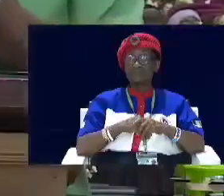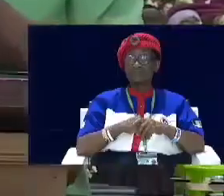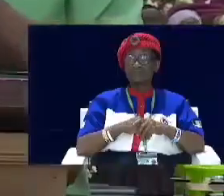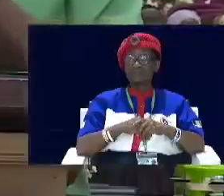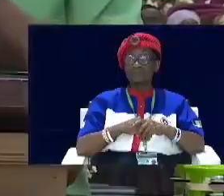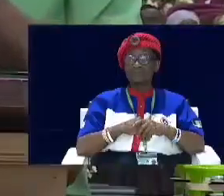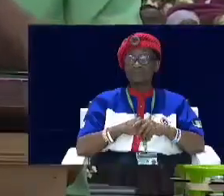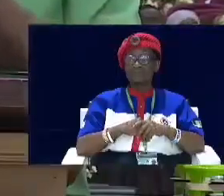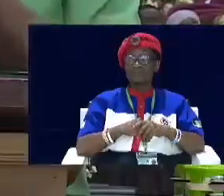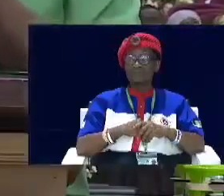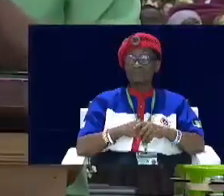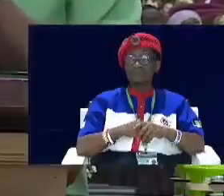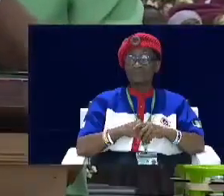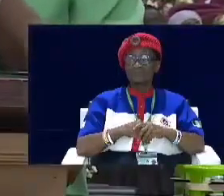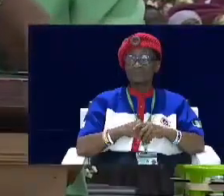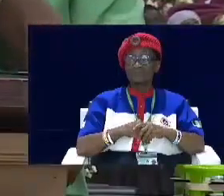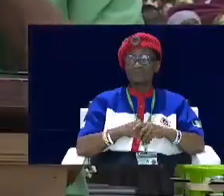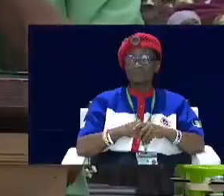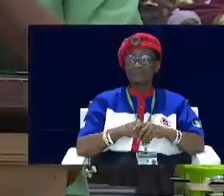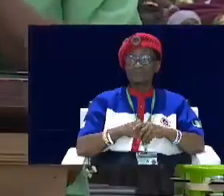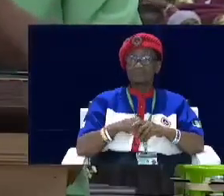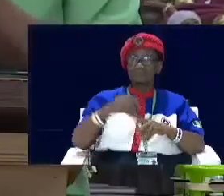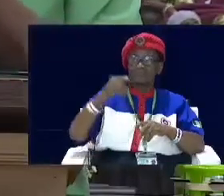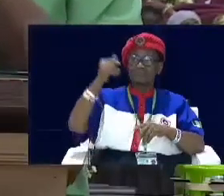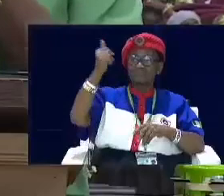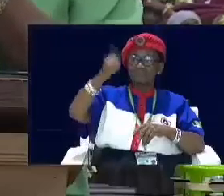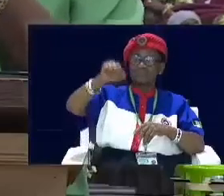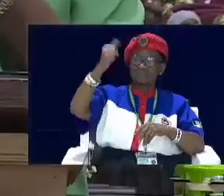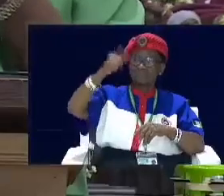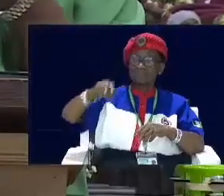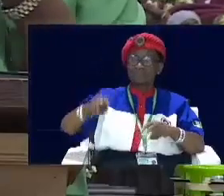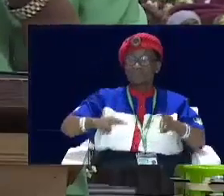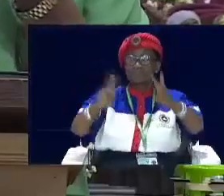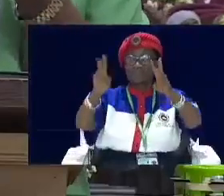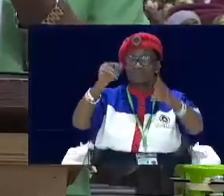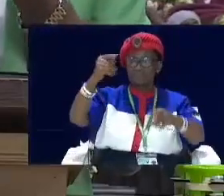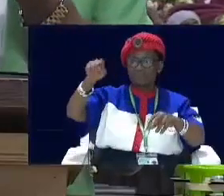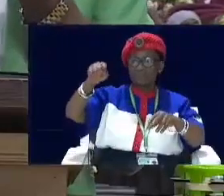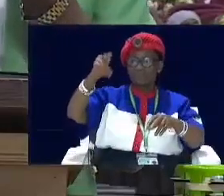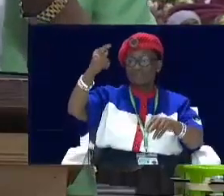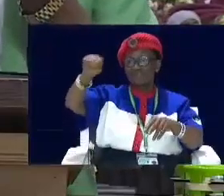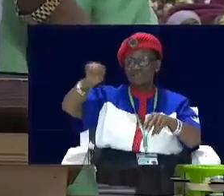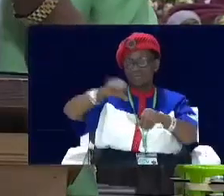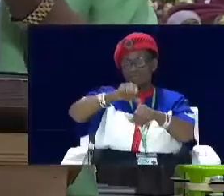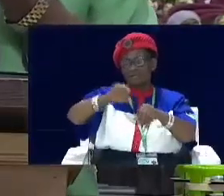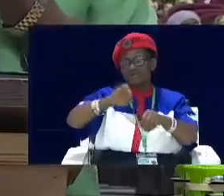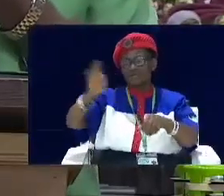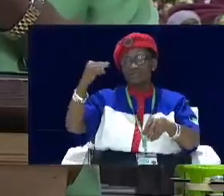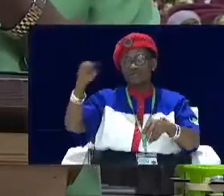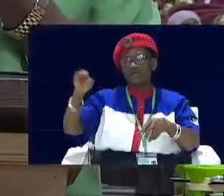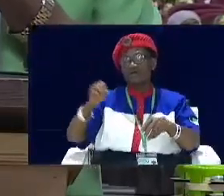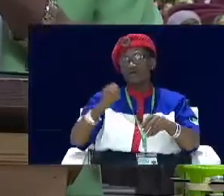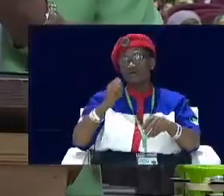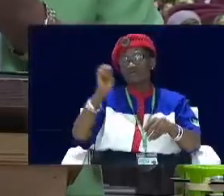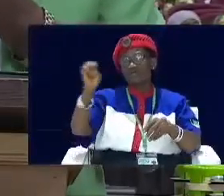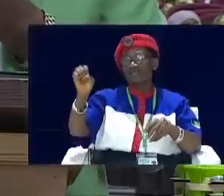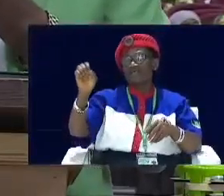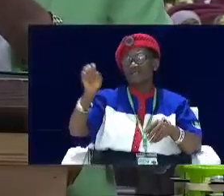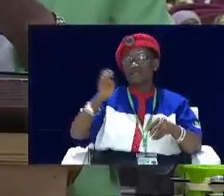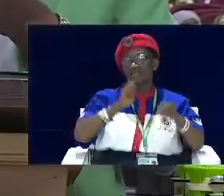Anyway, the anointing of Elisha destroyed the yoke of barrenness in the Shunammite